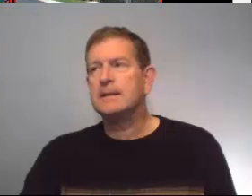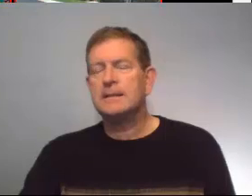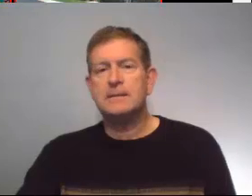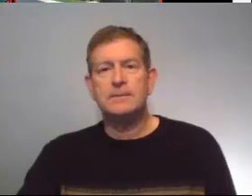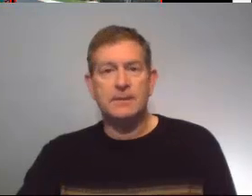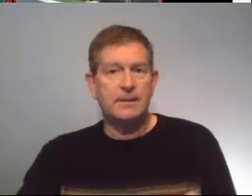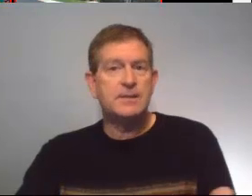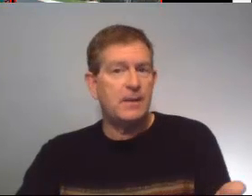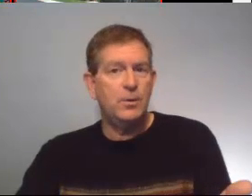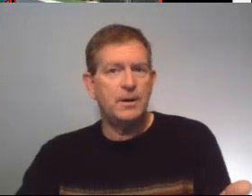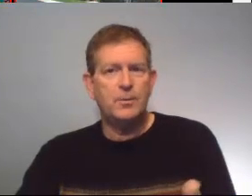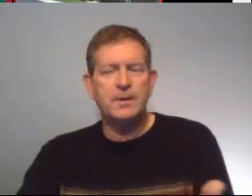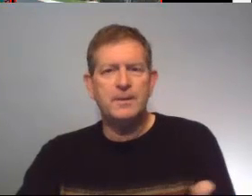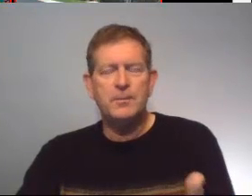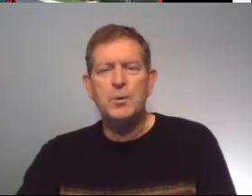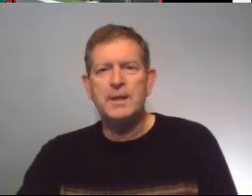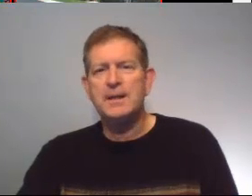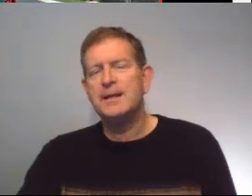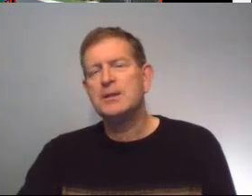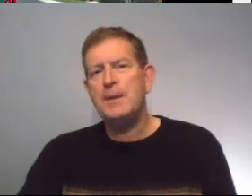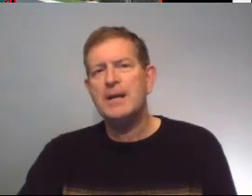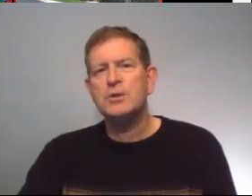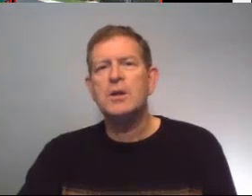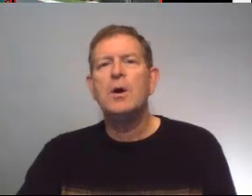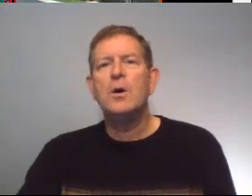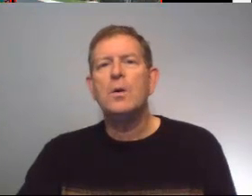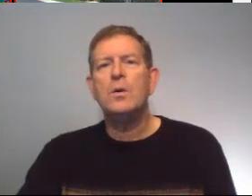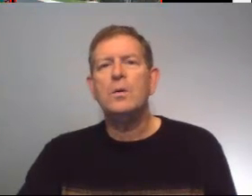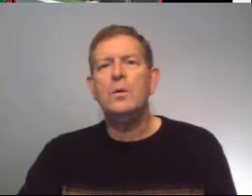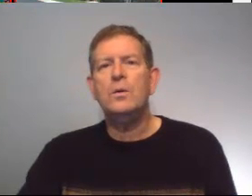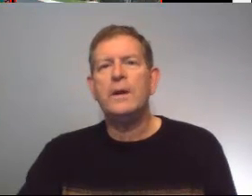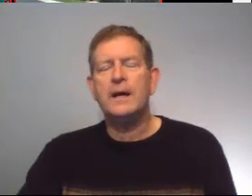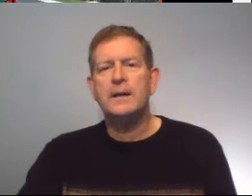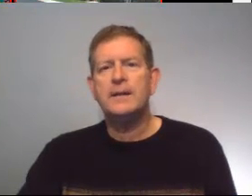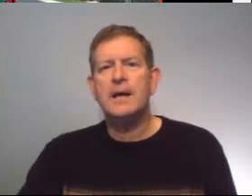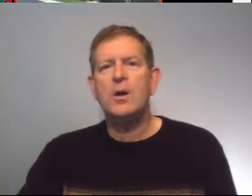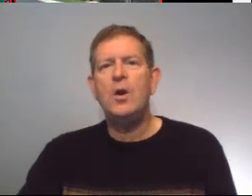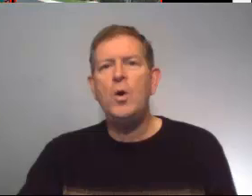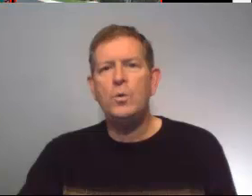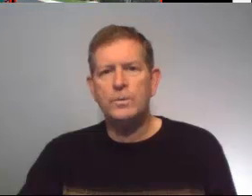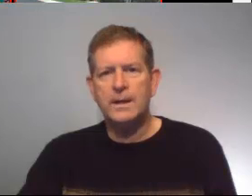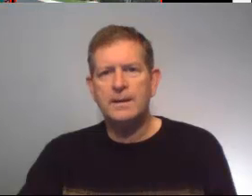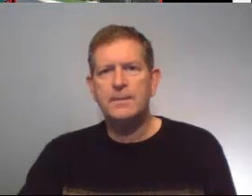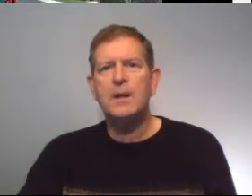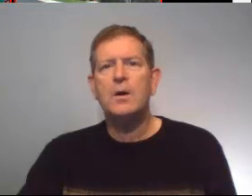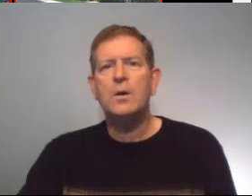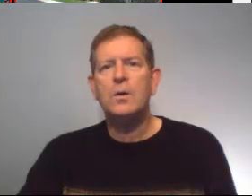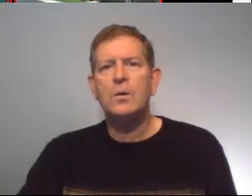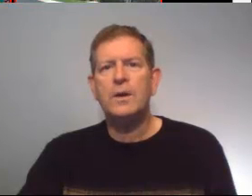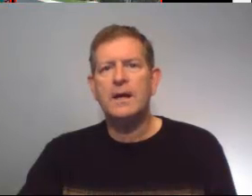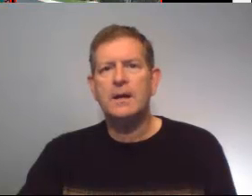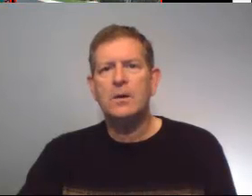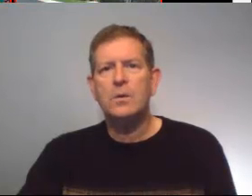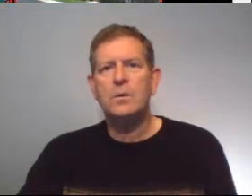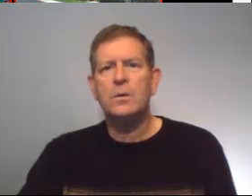in the same word, the word moon in Spanish is luna. Not luna, but luna.